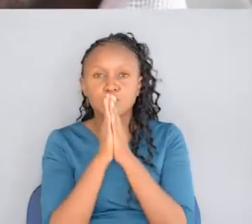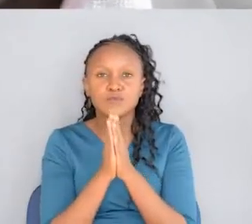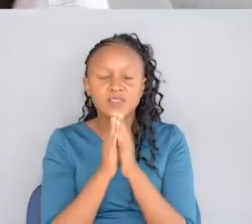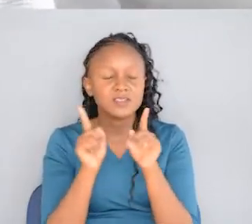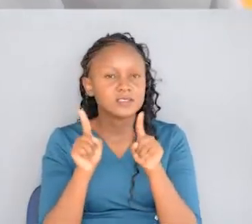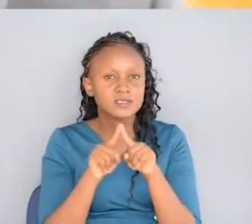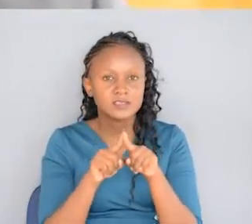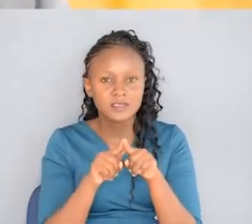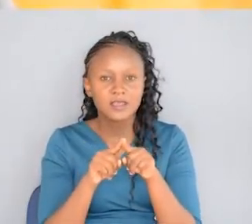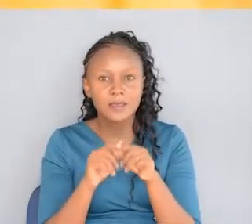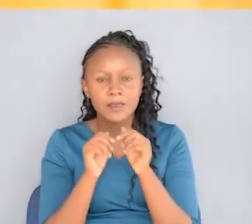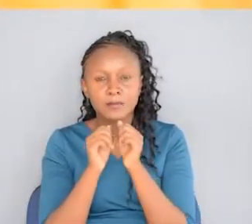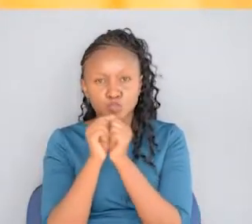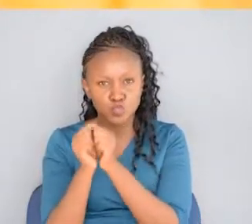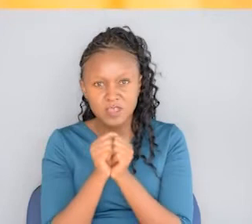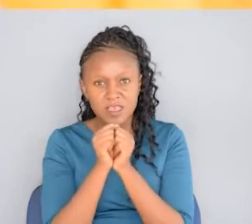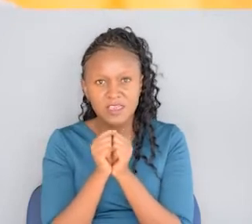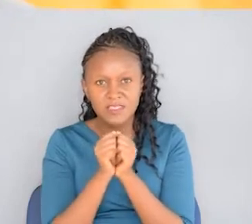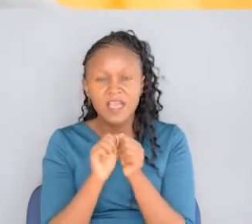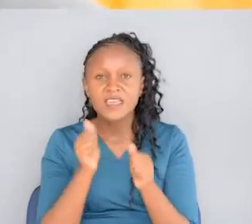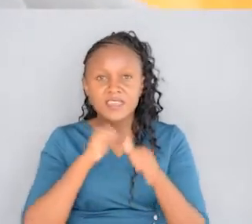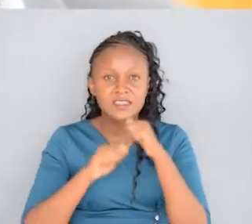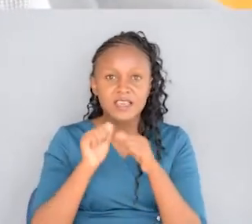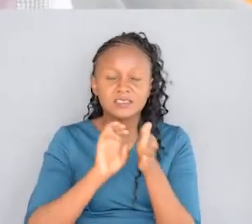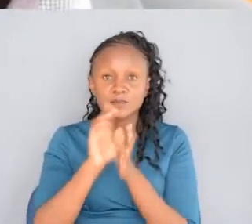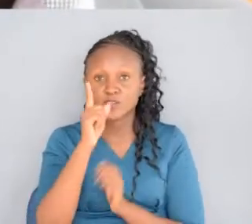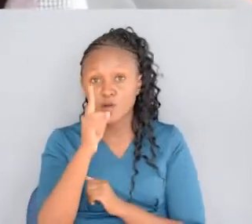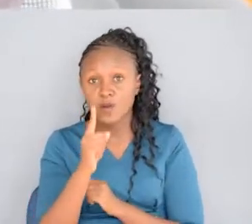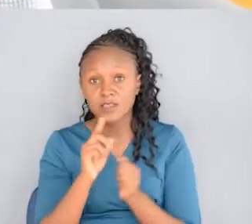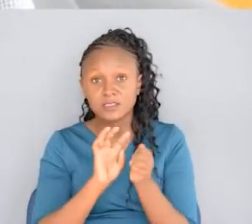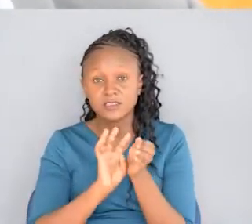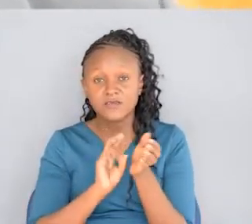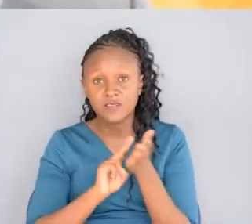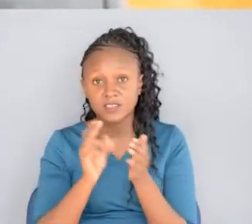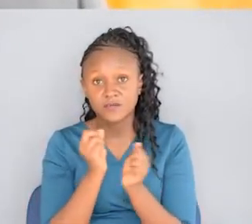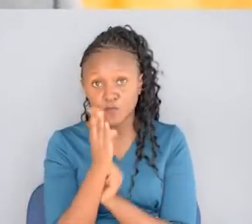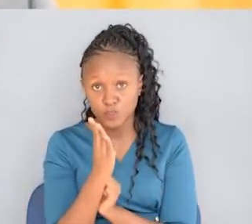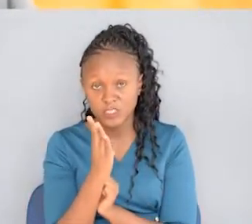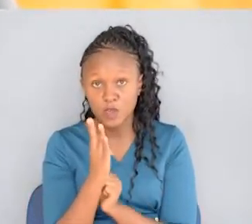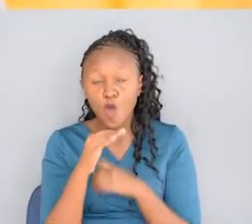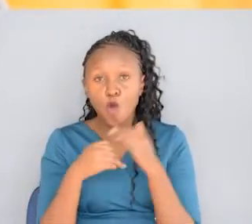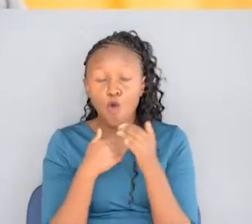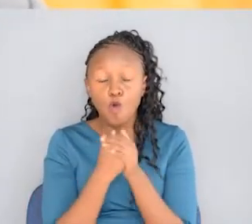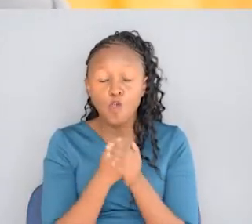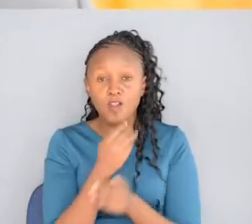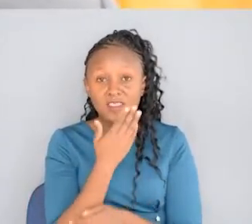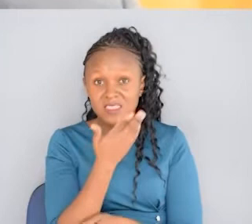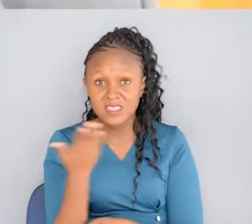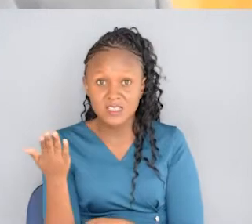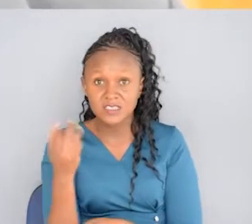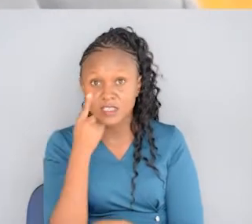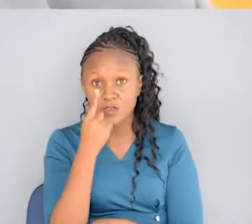1, verse 14, it says, all this with one accord.